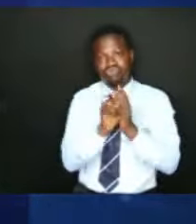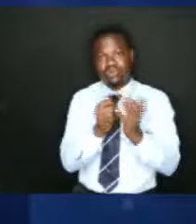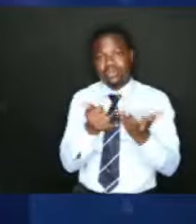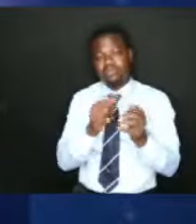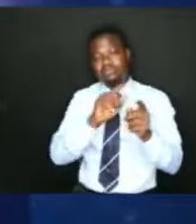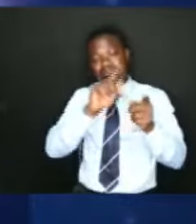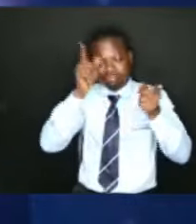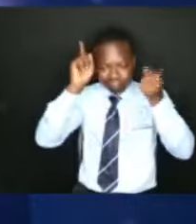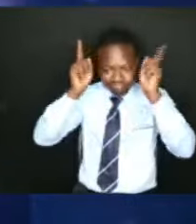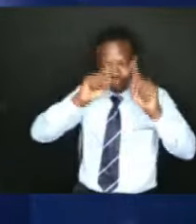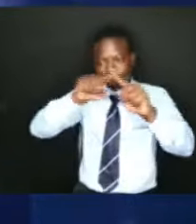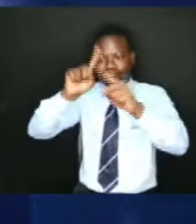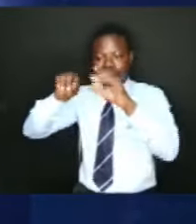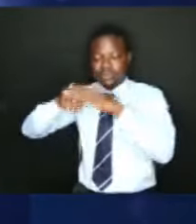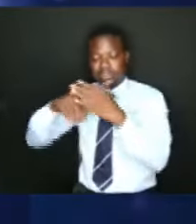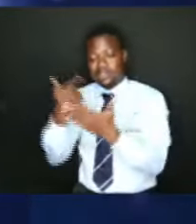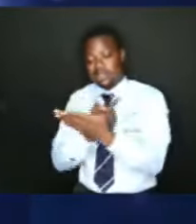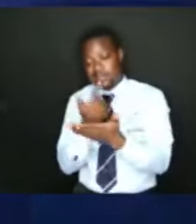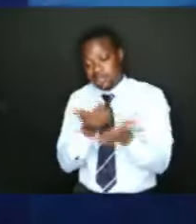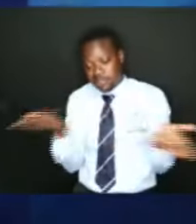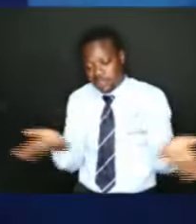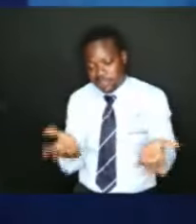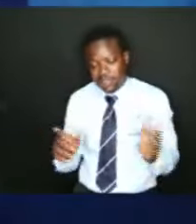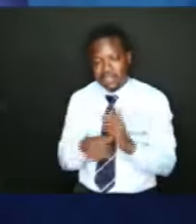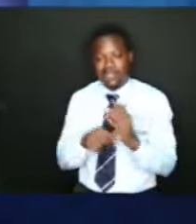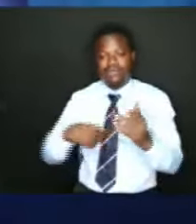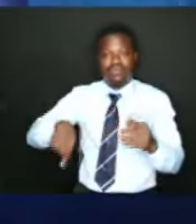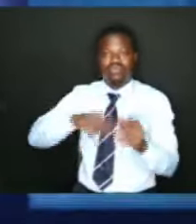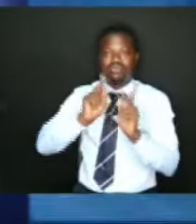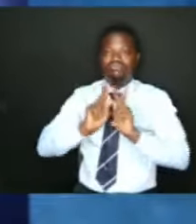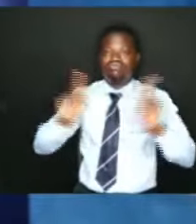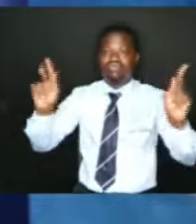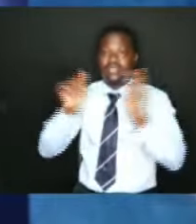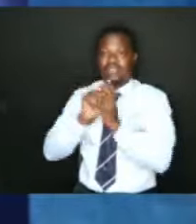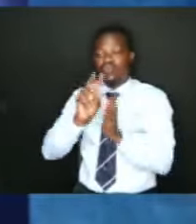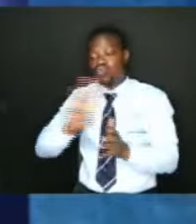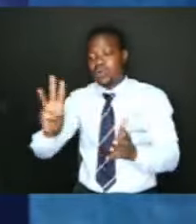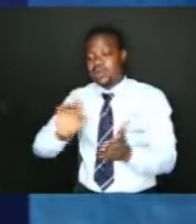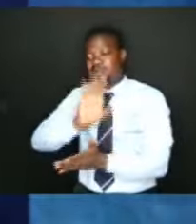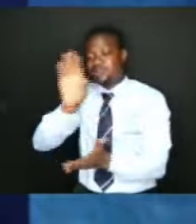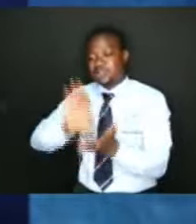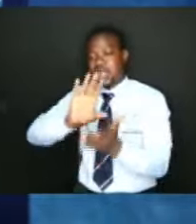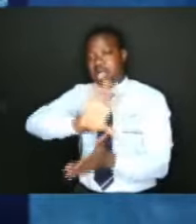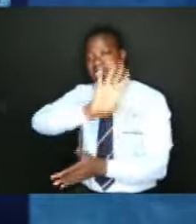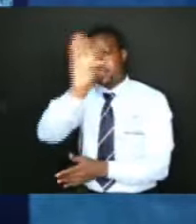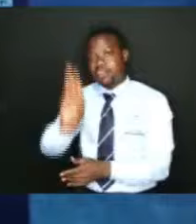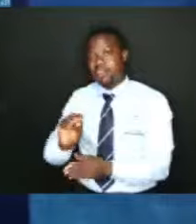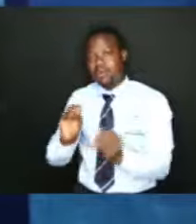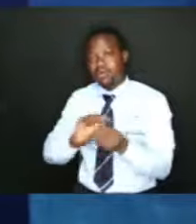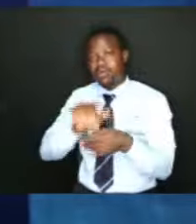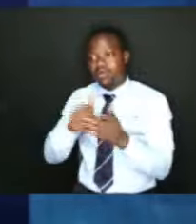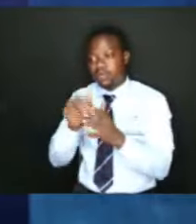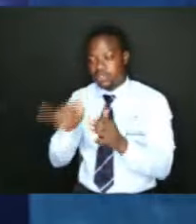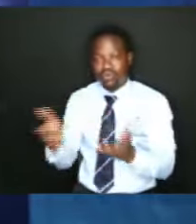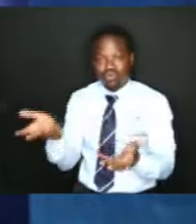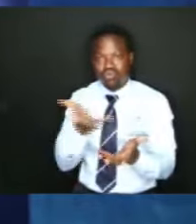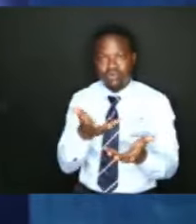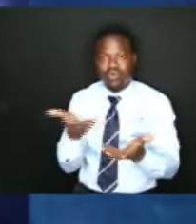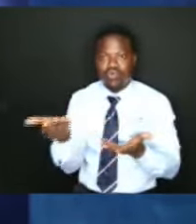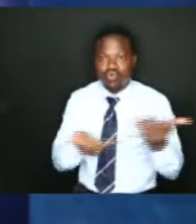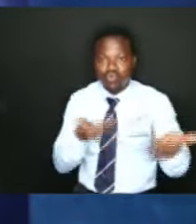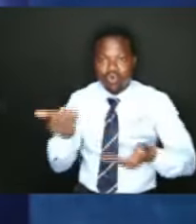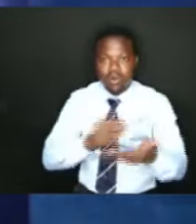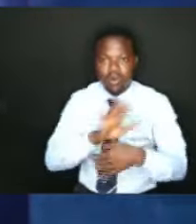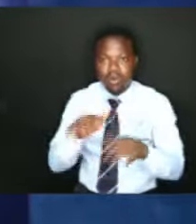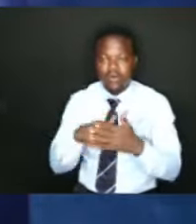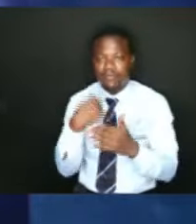the satellite platform here in Ghana. We are also in parts of West and Central Africa. We especially want to welcome those who